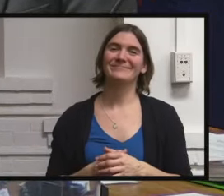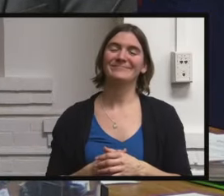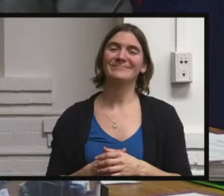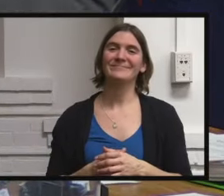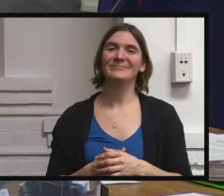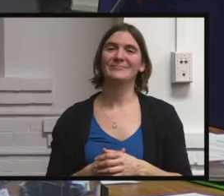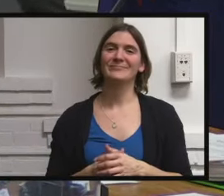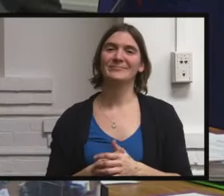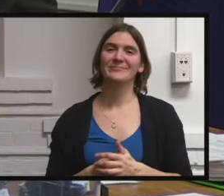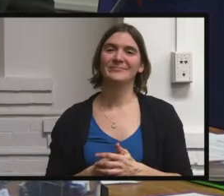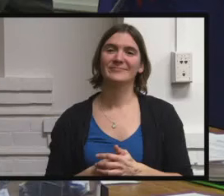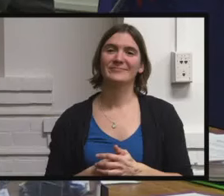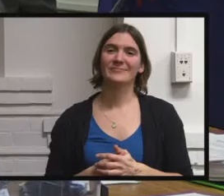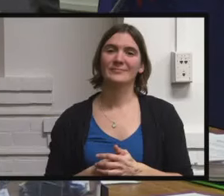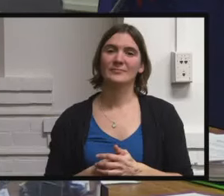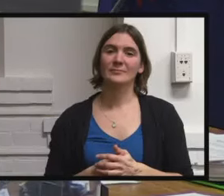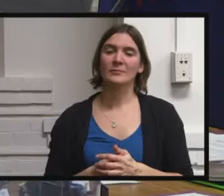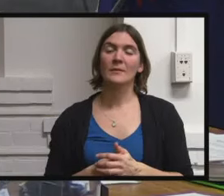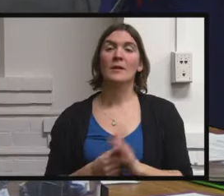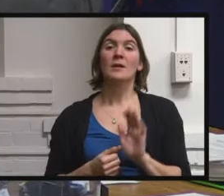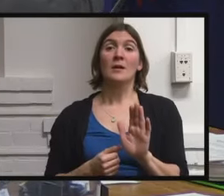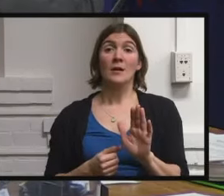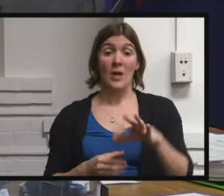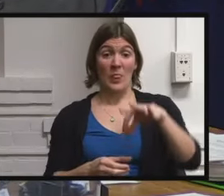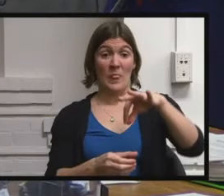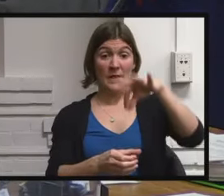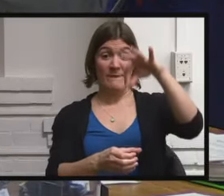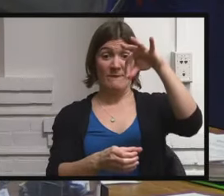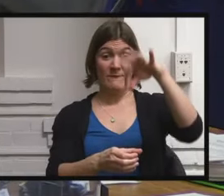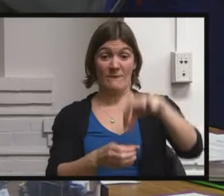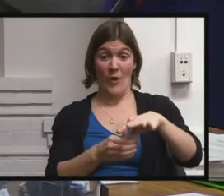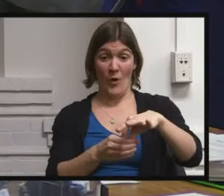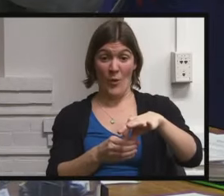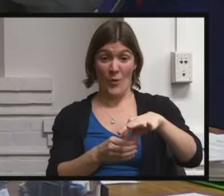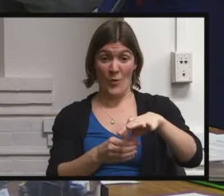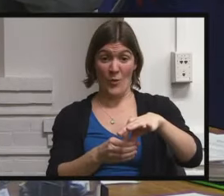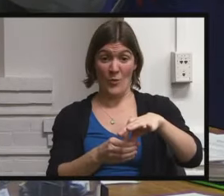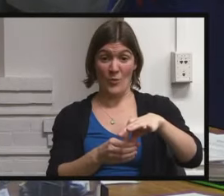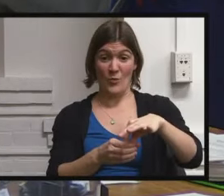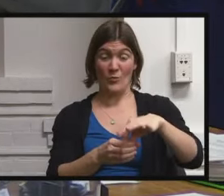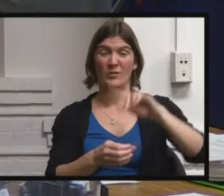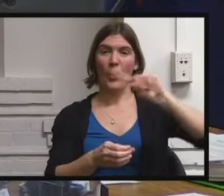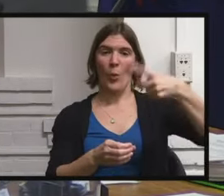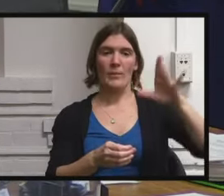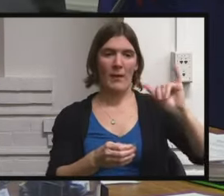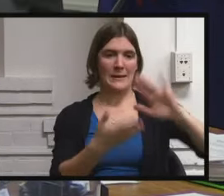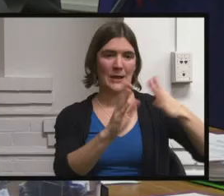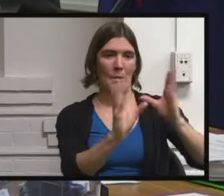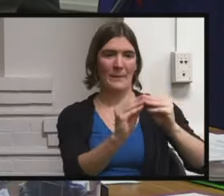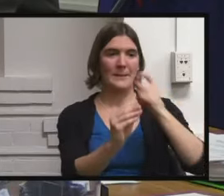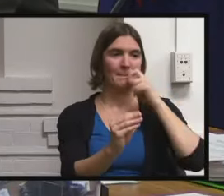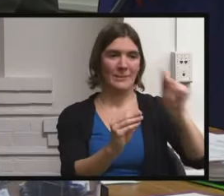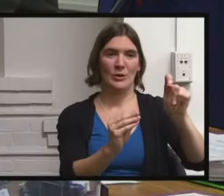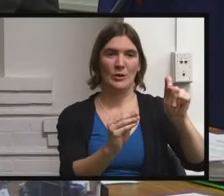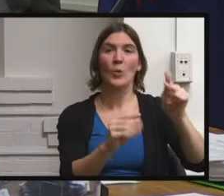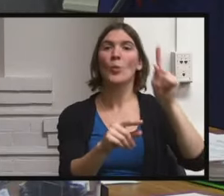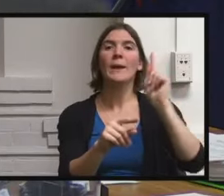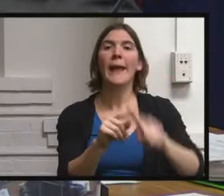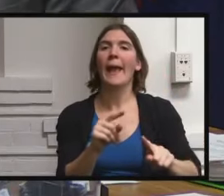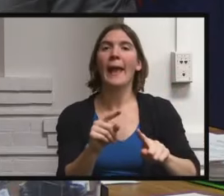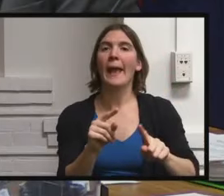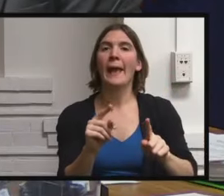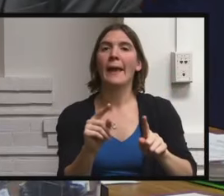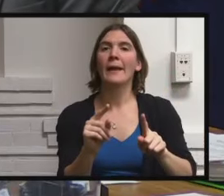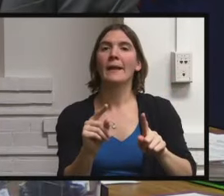that the binding vote in the first instance can only be taken by town meeting. Right. We can't submit